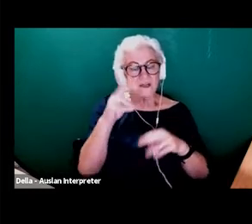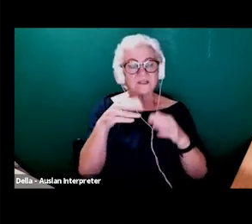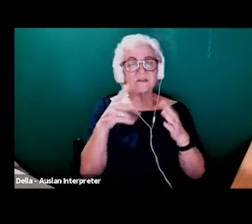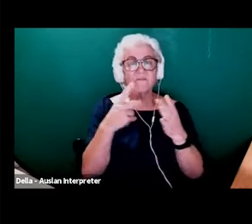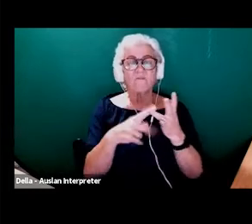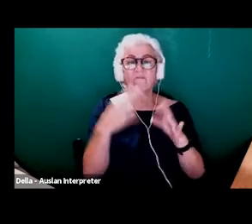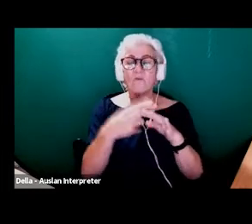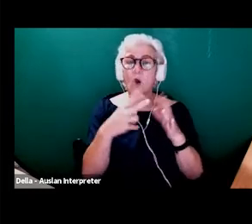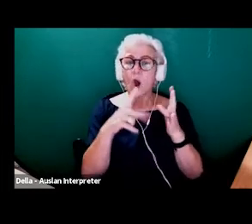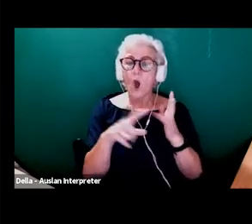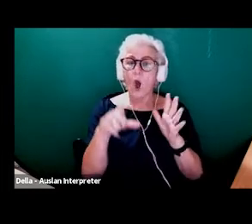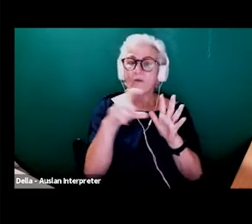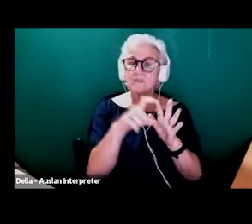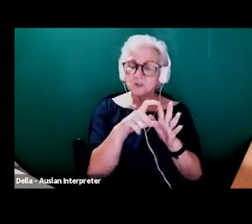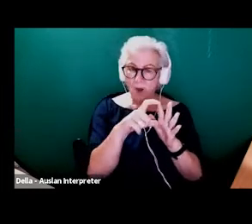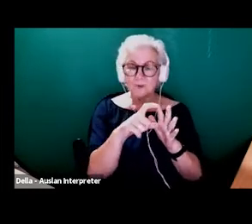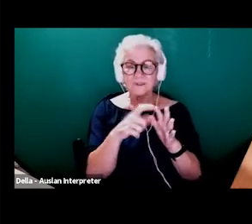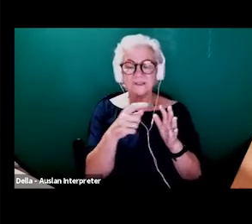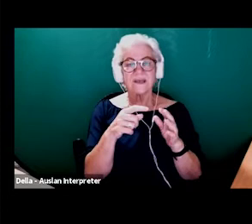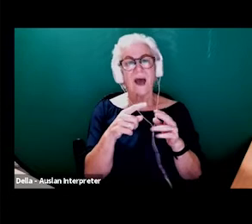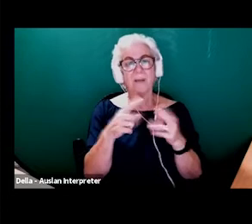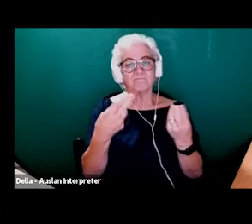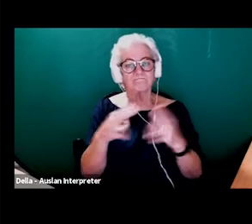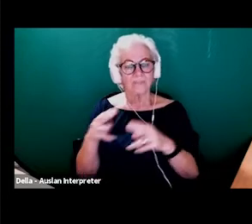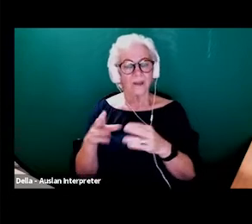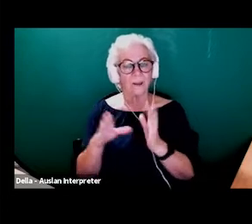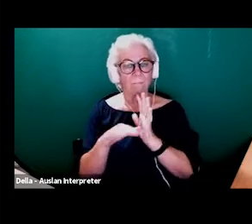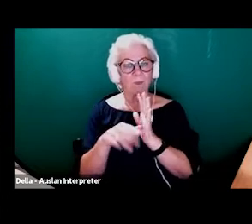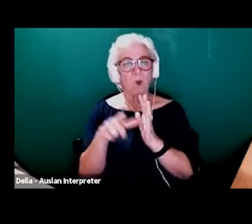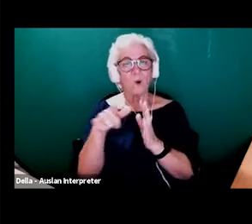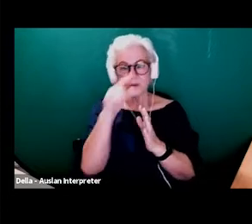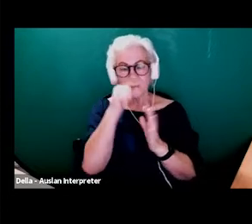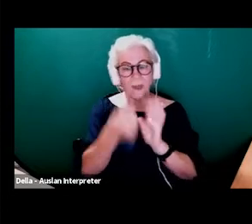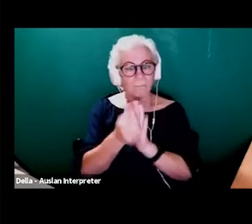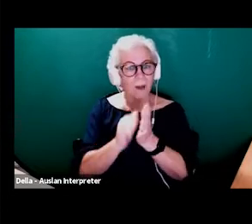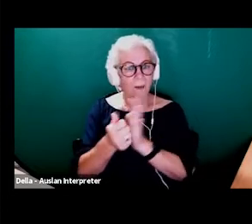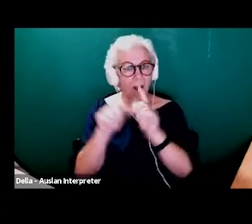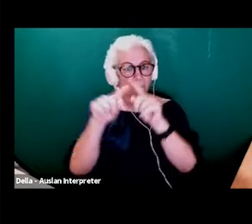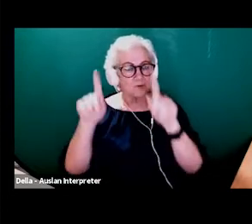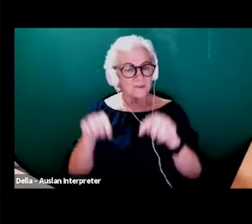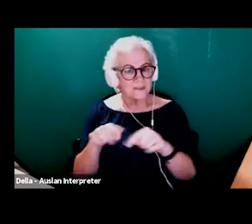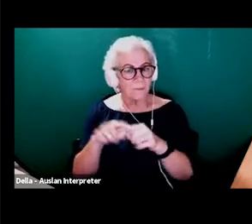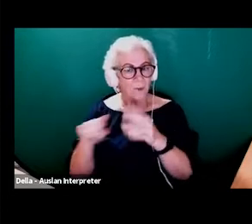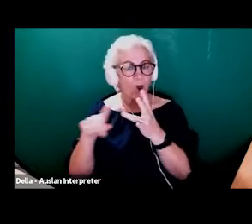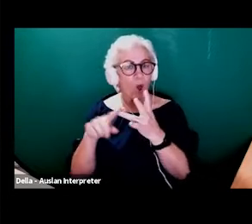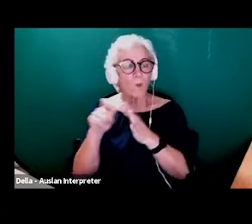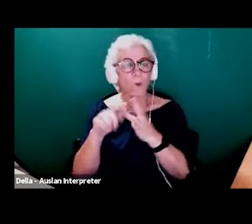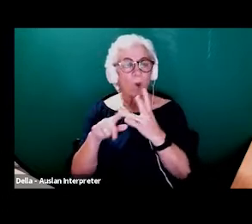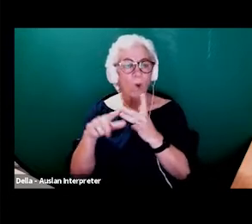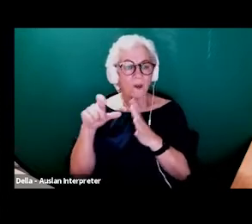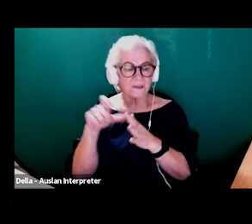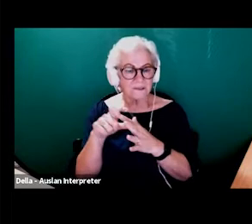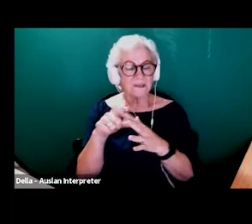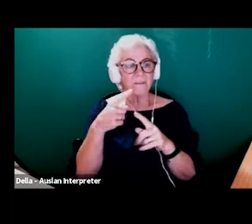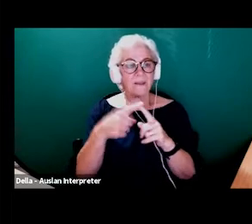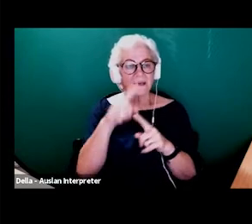due to pharmaceutical opioids. What you can see on the right is data from the illicit drug reporting system, so people who